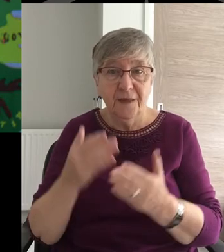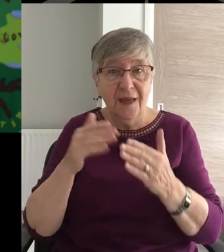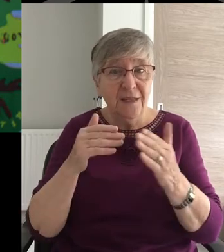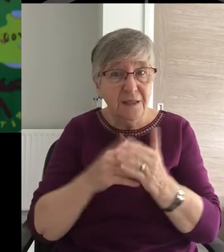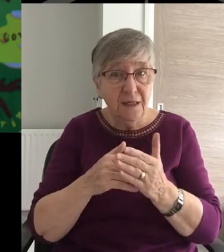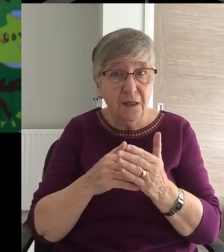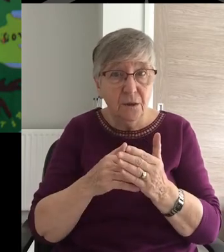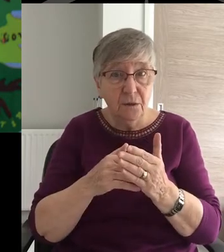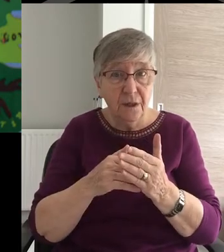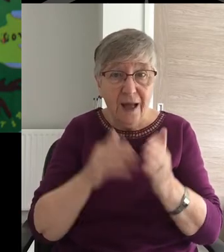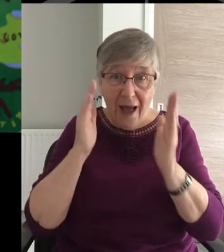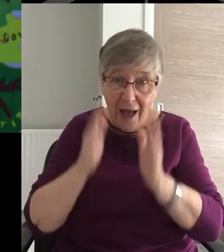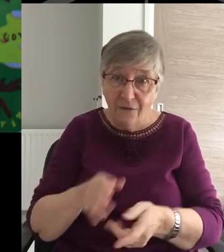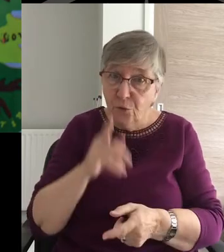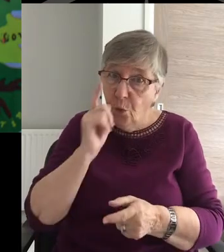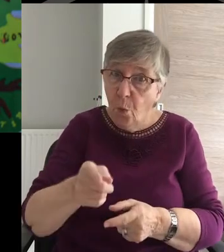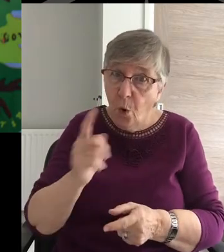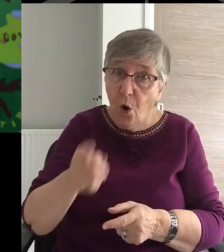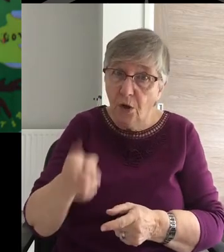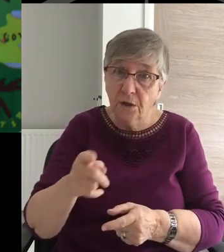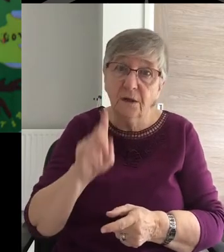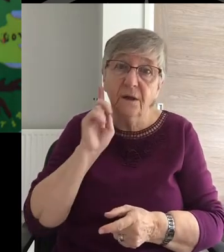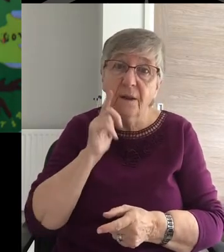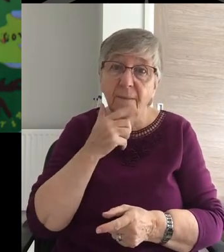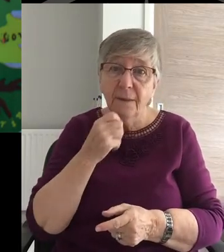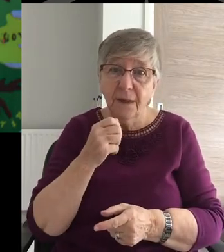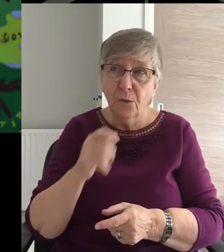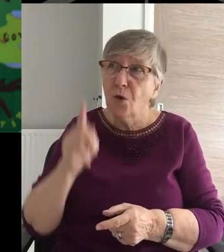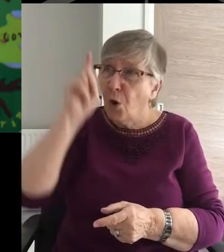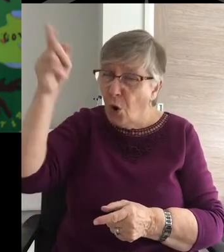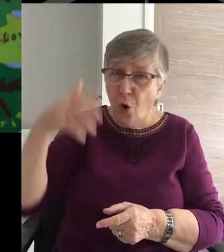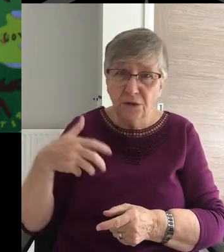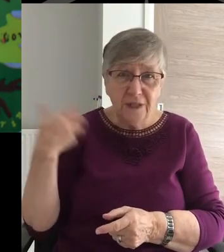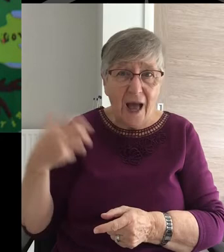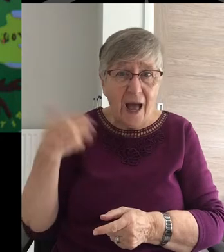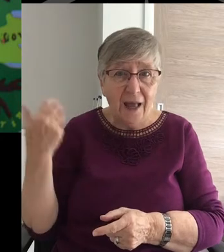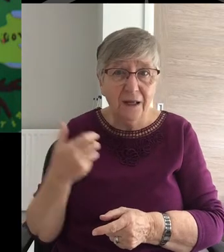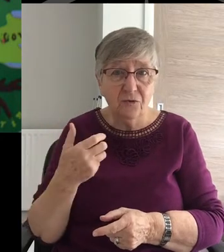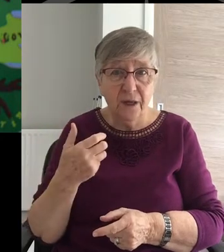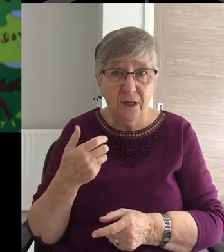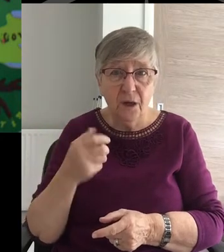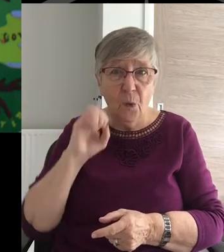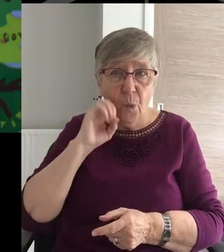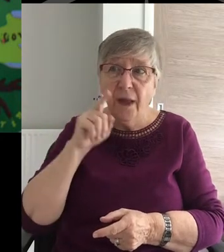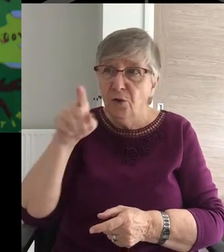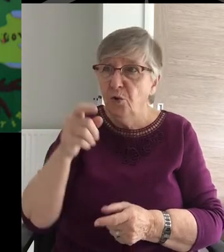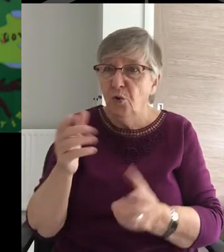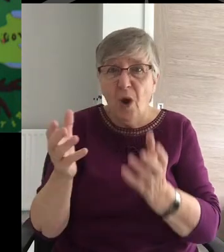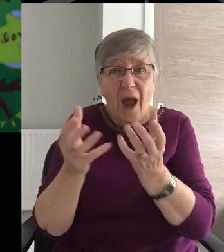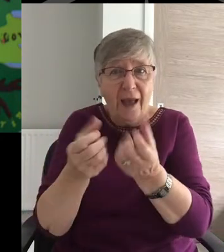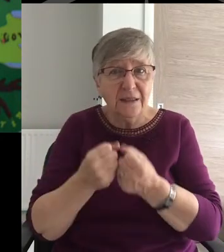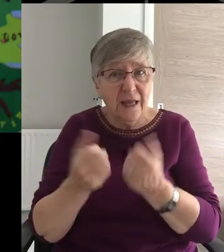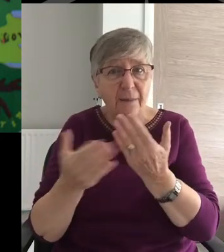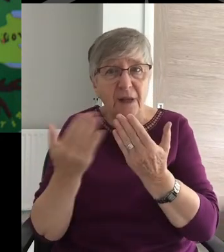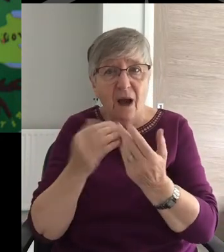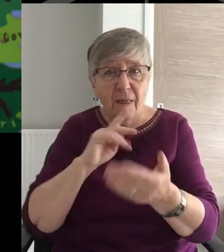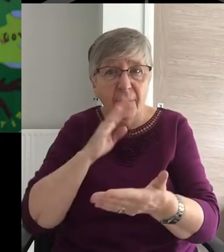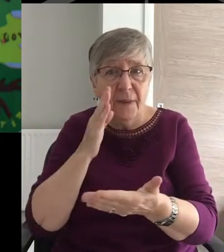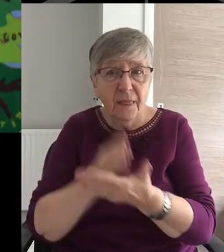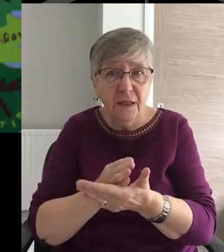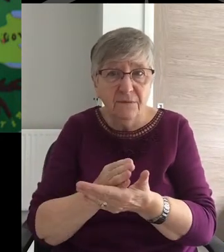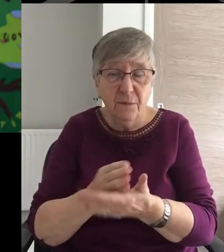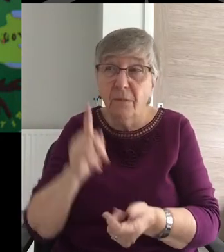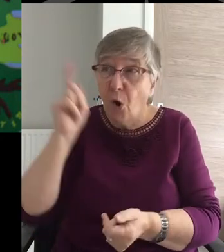Ezekiel was still to warn the people of how God was angered when they tried to compromise their beliefs, but how God was longing for